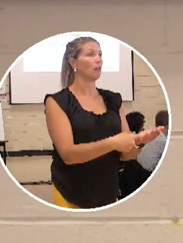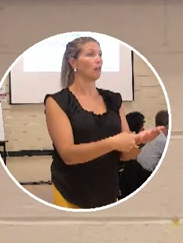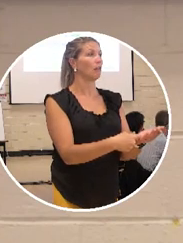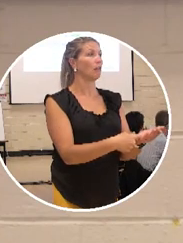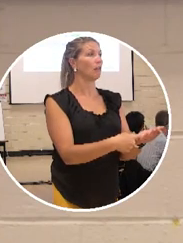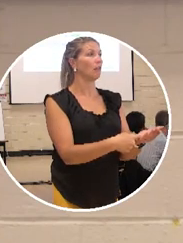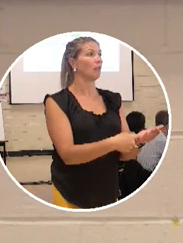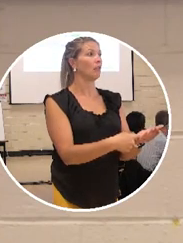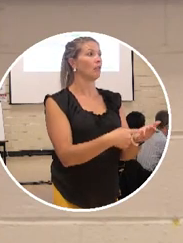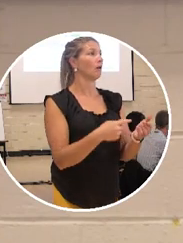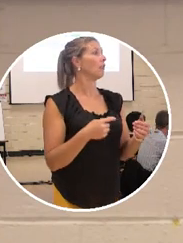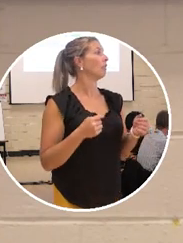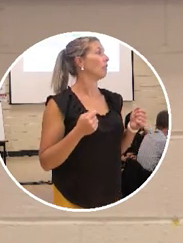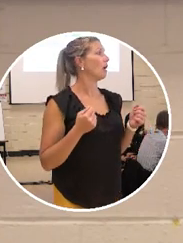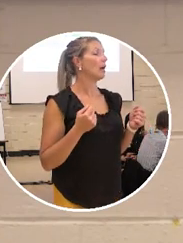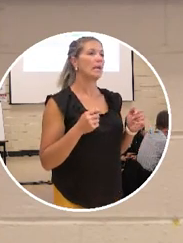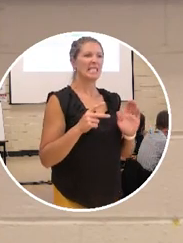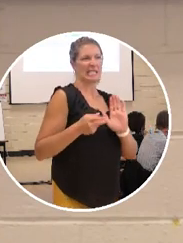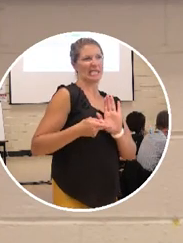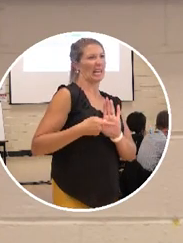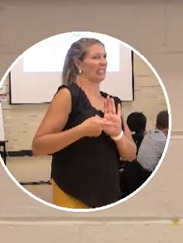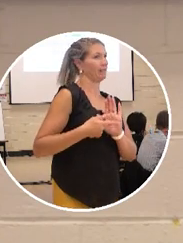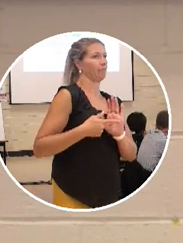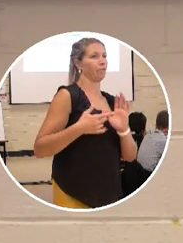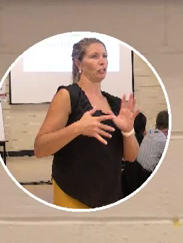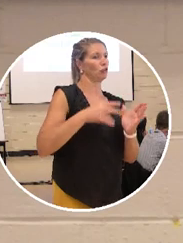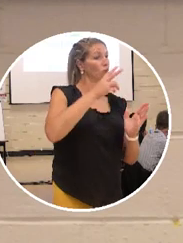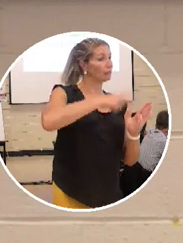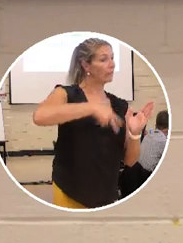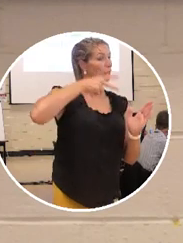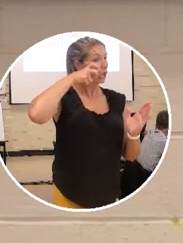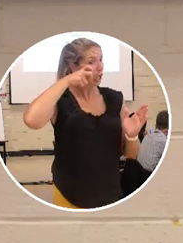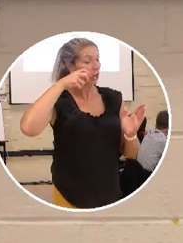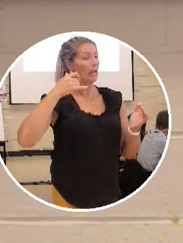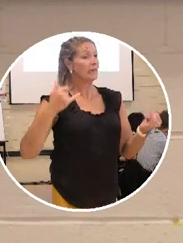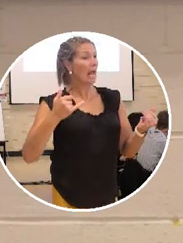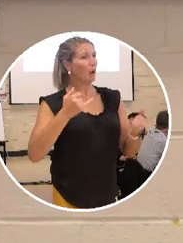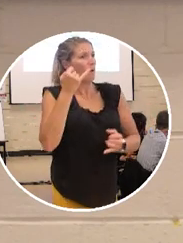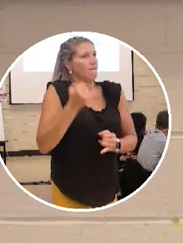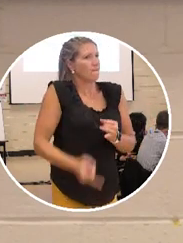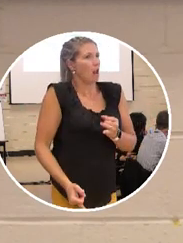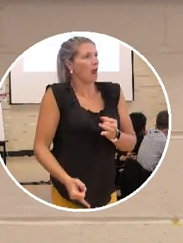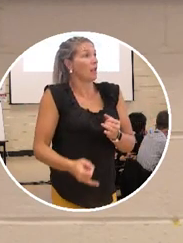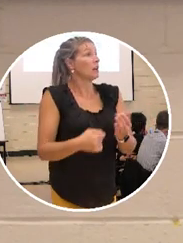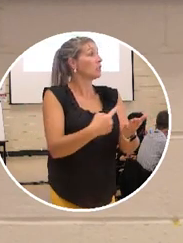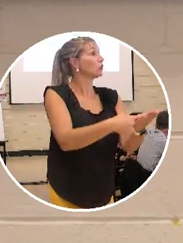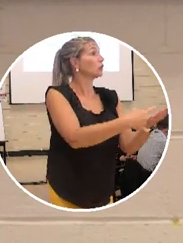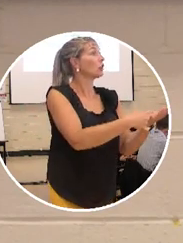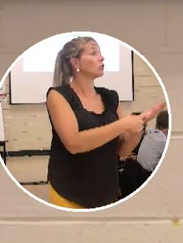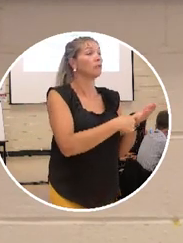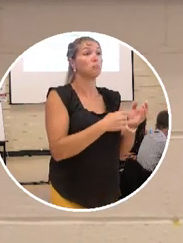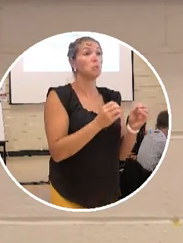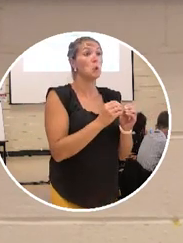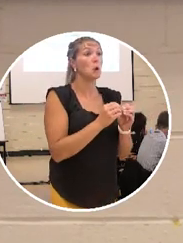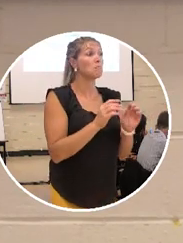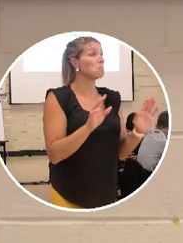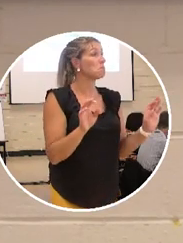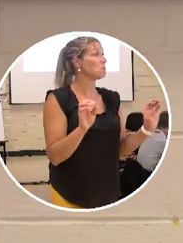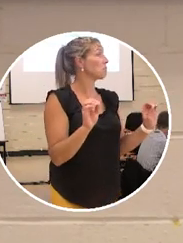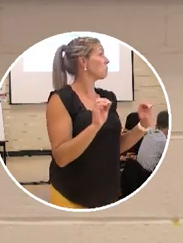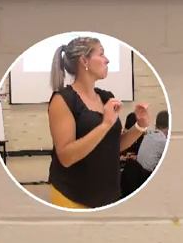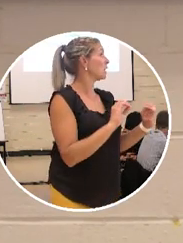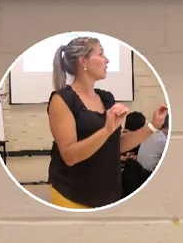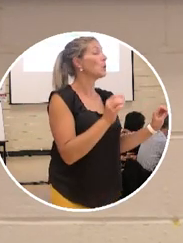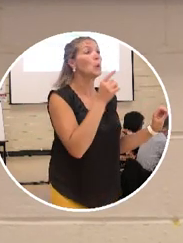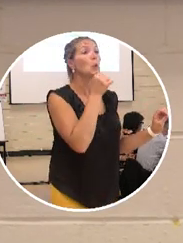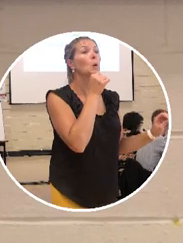So this has already been through the second time that we've got, so now it's sort of in its final format. No further discussion? All